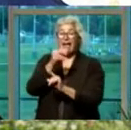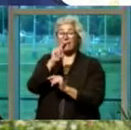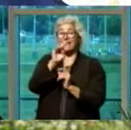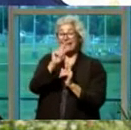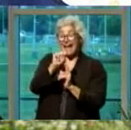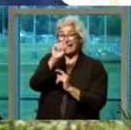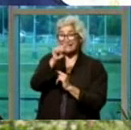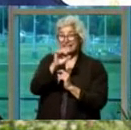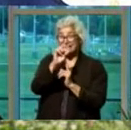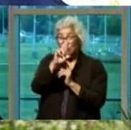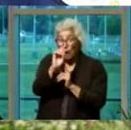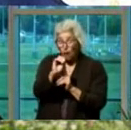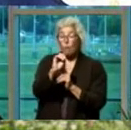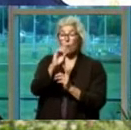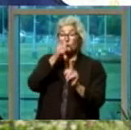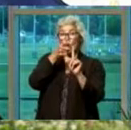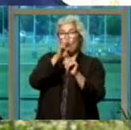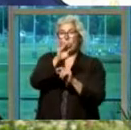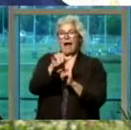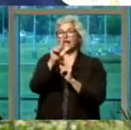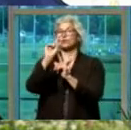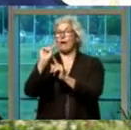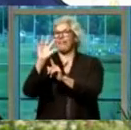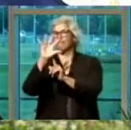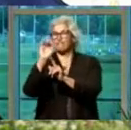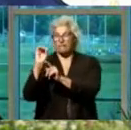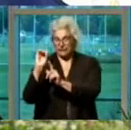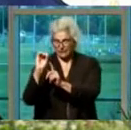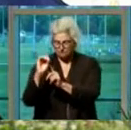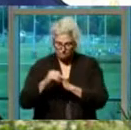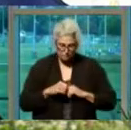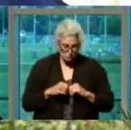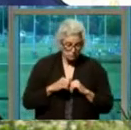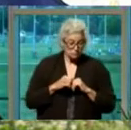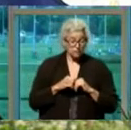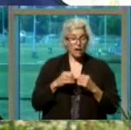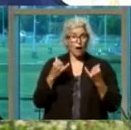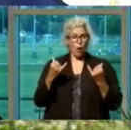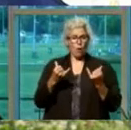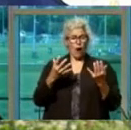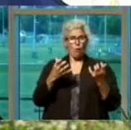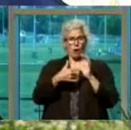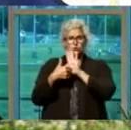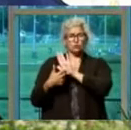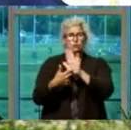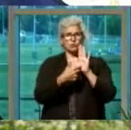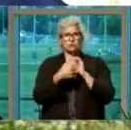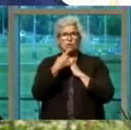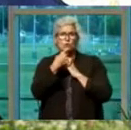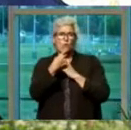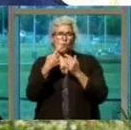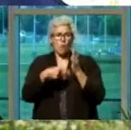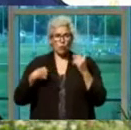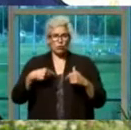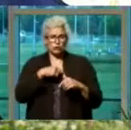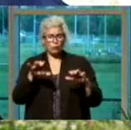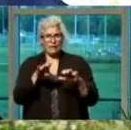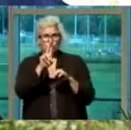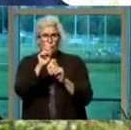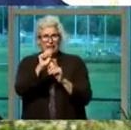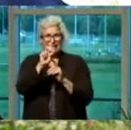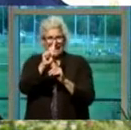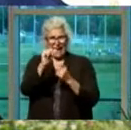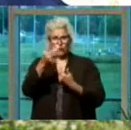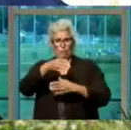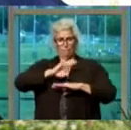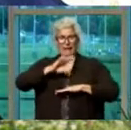2050. Before I share with you what we're doing at USDA to advance efforts on climate to meet those goals, I